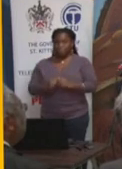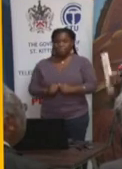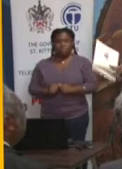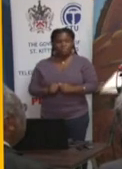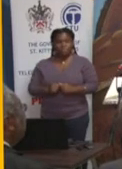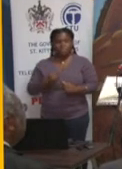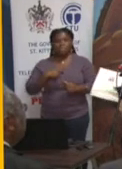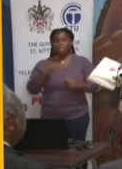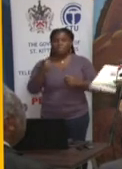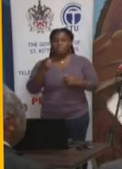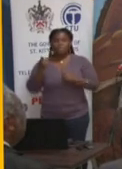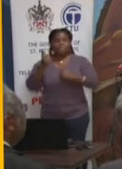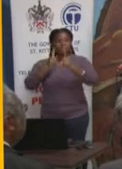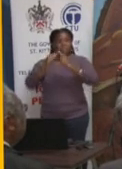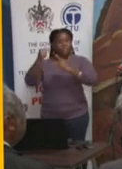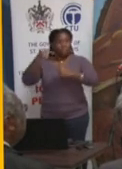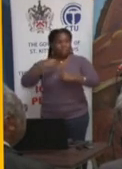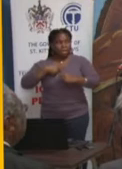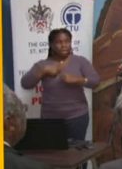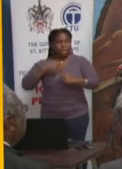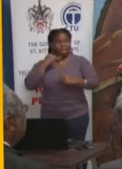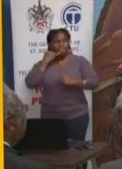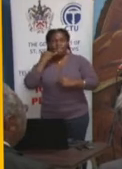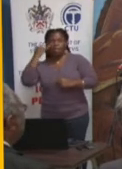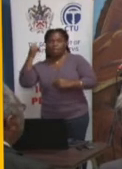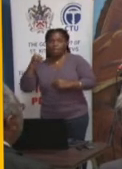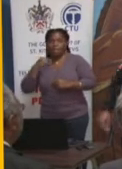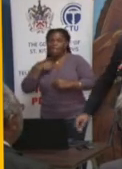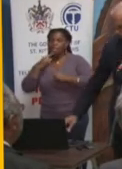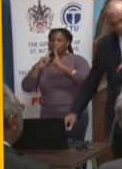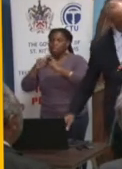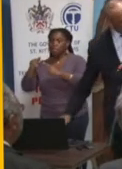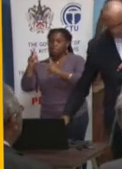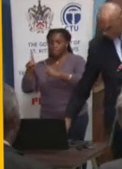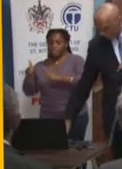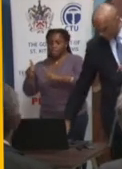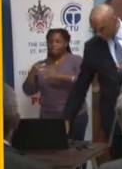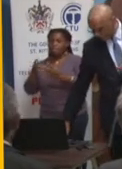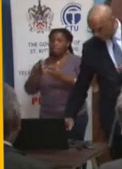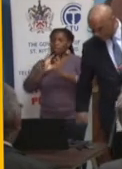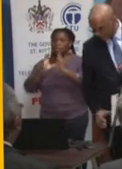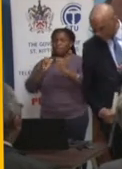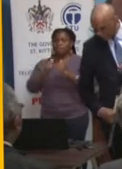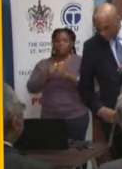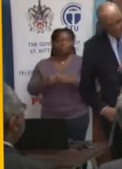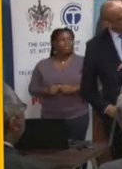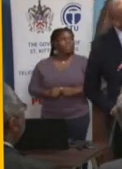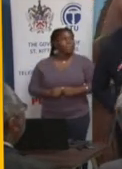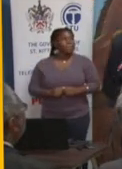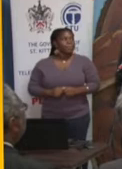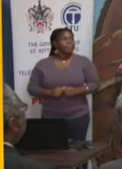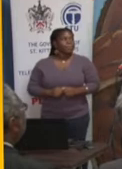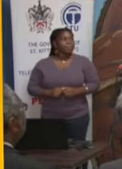vice versa. This forms part of CityU's new initiative called the Caribbean Video Assistance Service, CVAS,